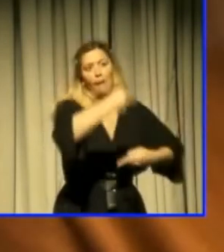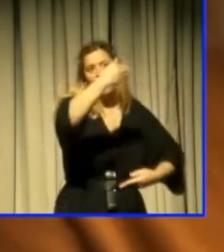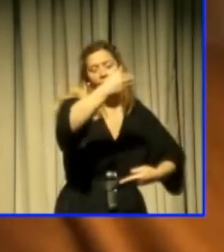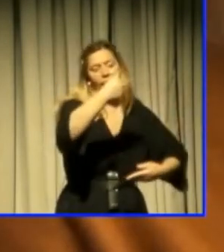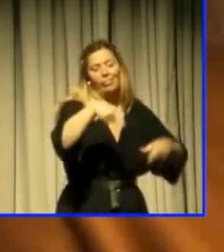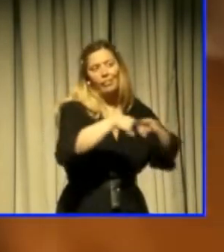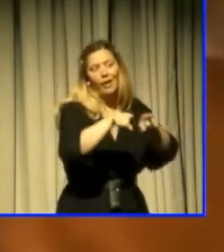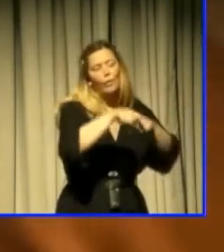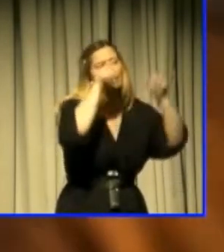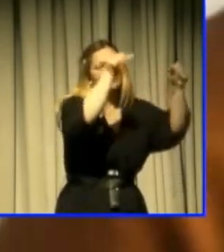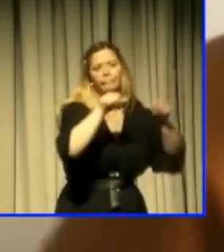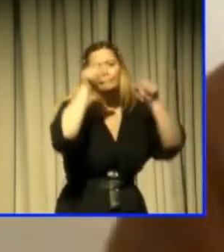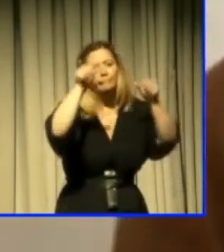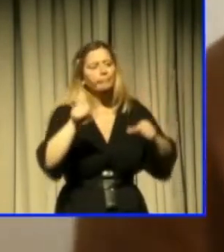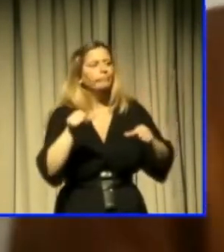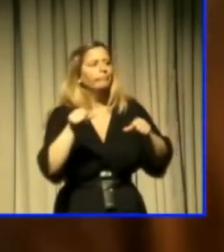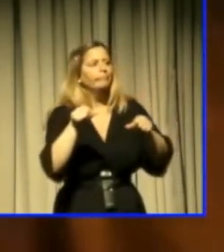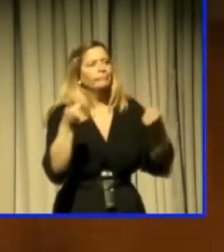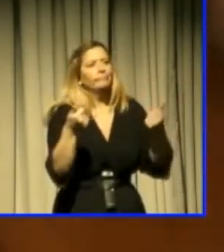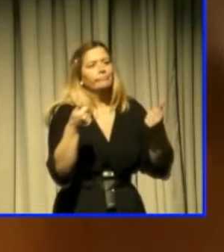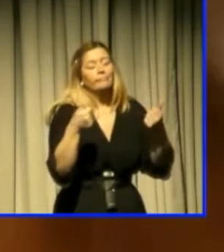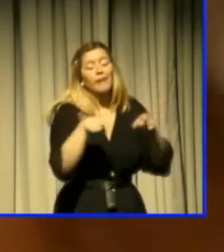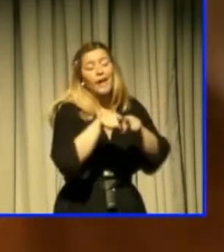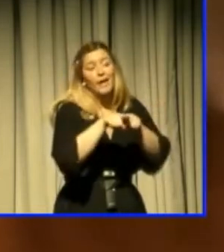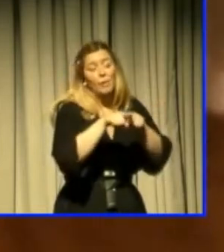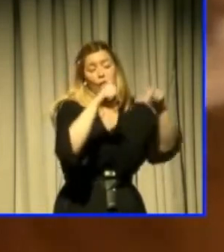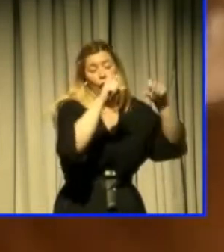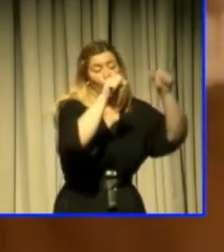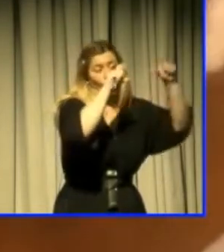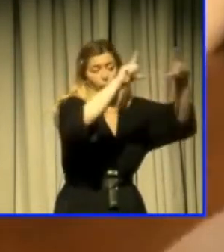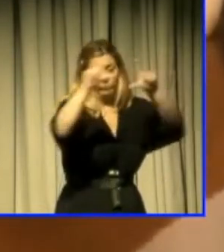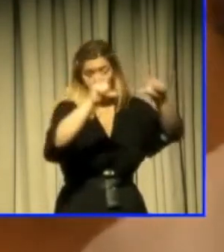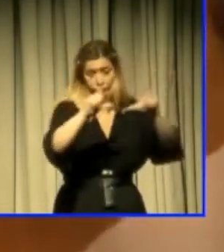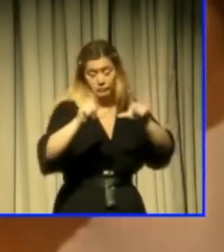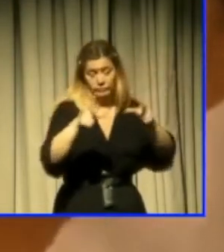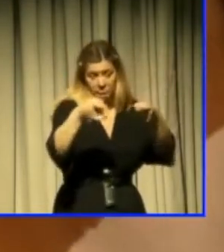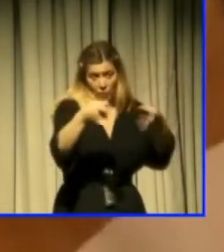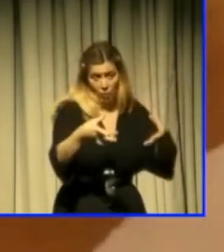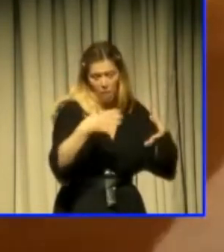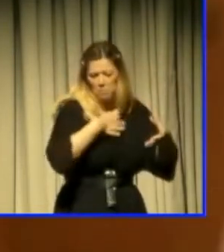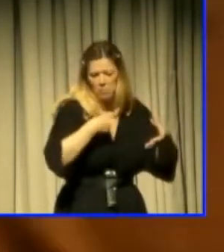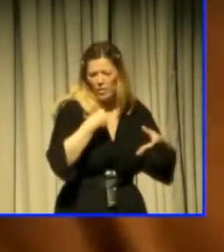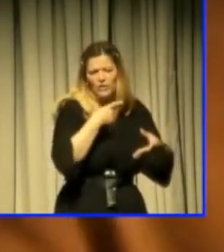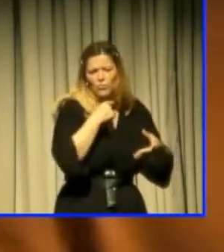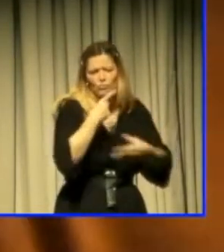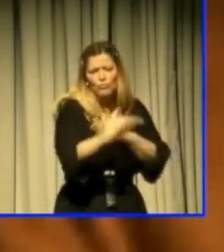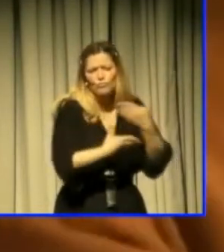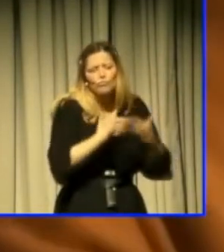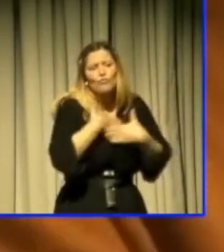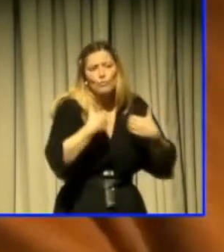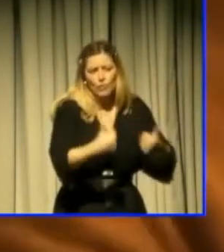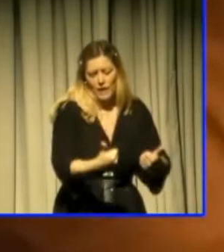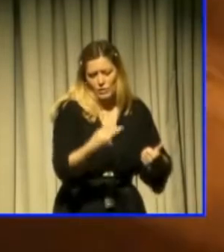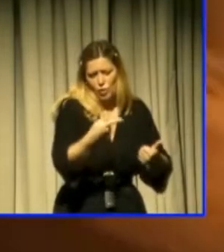or Mural, whatever you want, whatever fits your needs best. So it's kind of like what Lourdes